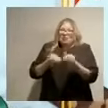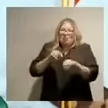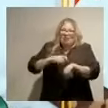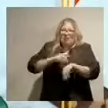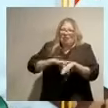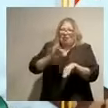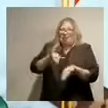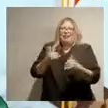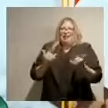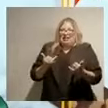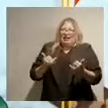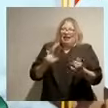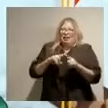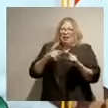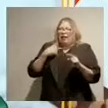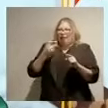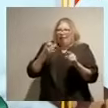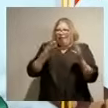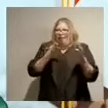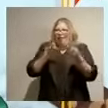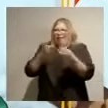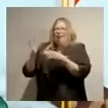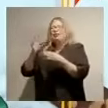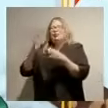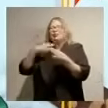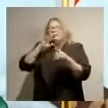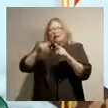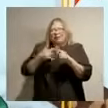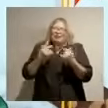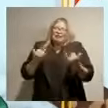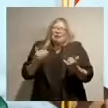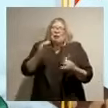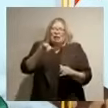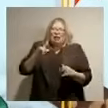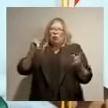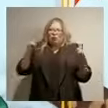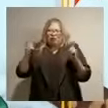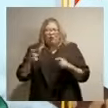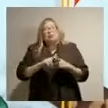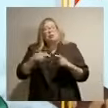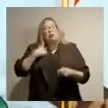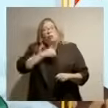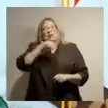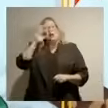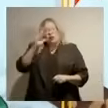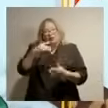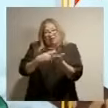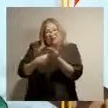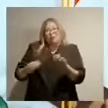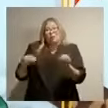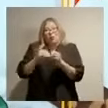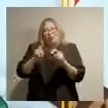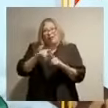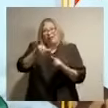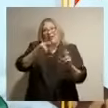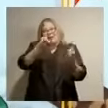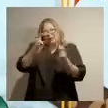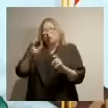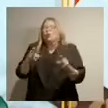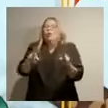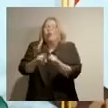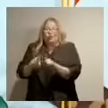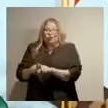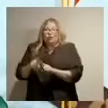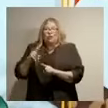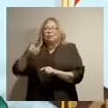today. I was getting a little off topic with the May revise, but I assure you we'll be talking a lot more about this issue, like we will homeowner insurance as